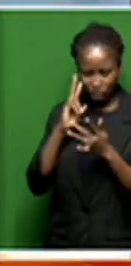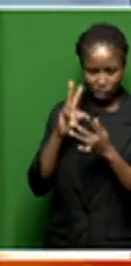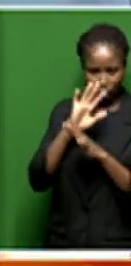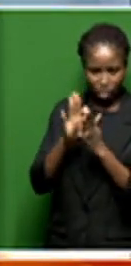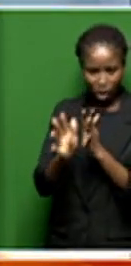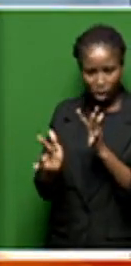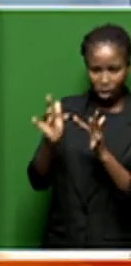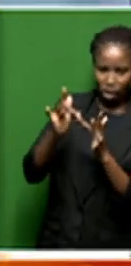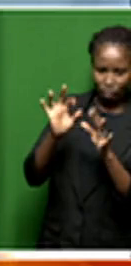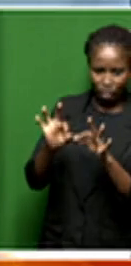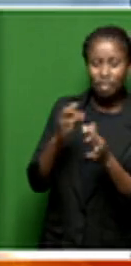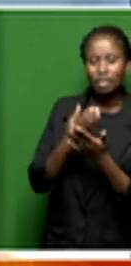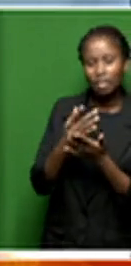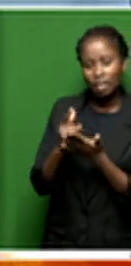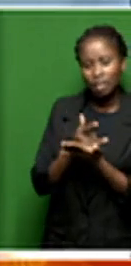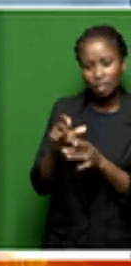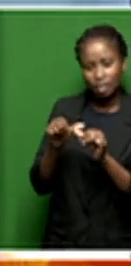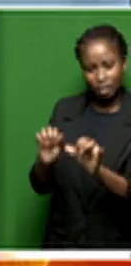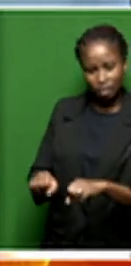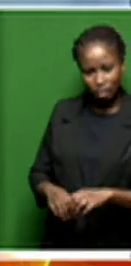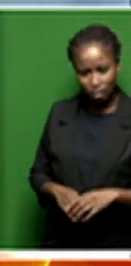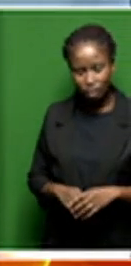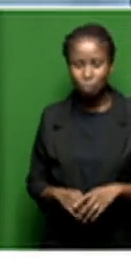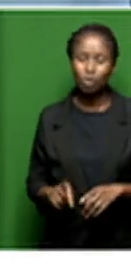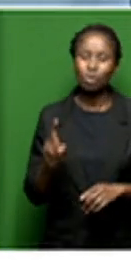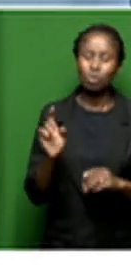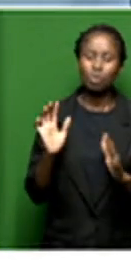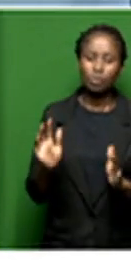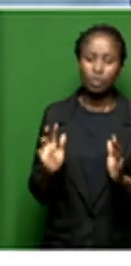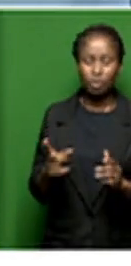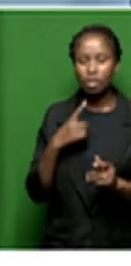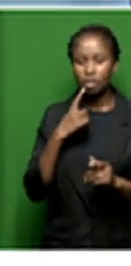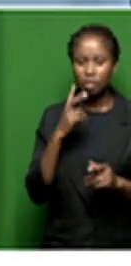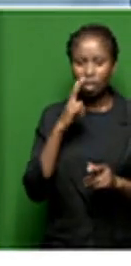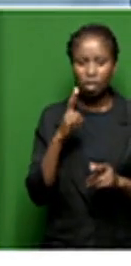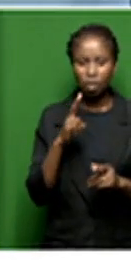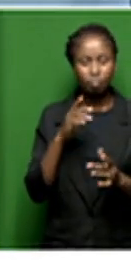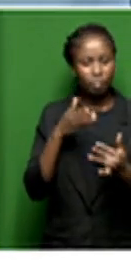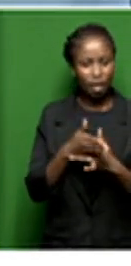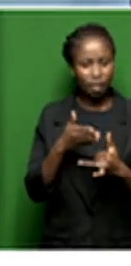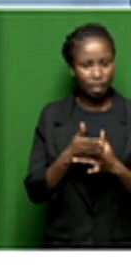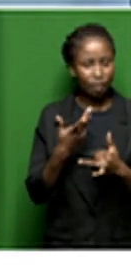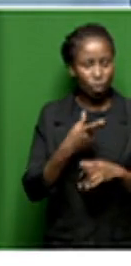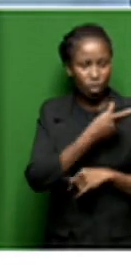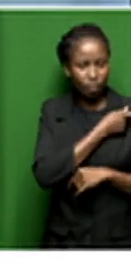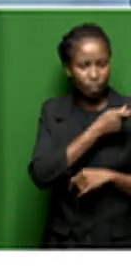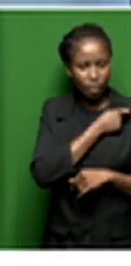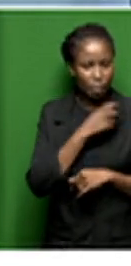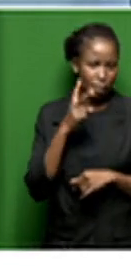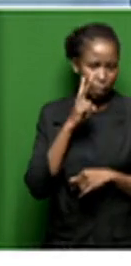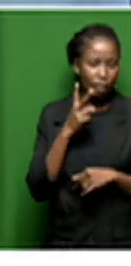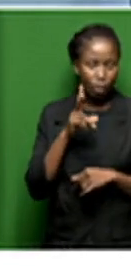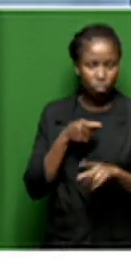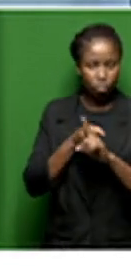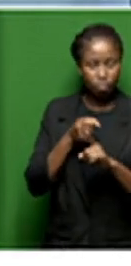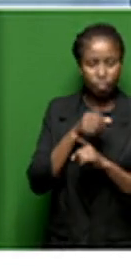So, well, yeah, let's get back into the conversation. So, you've been having a look, seeing the access to the vaccine for a lot of South Africans. So, I suppose